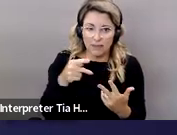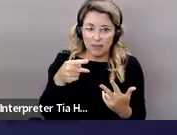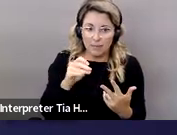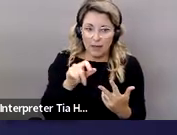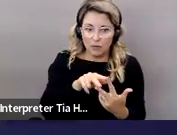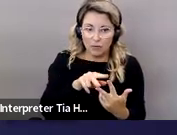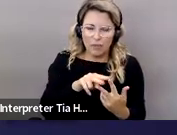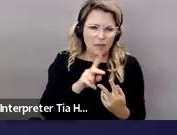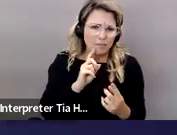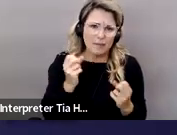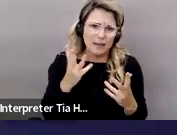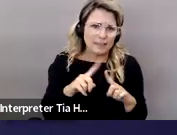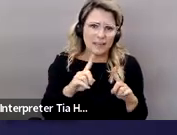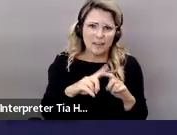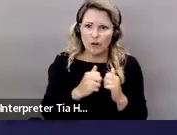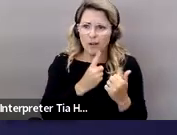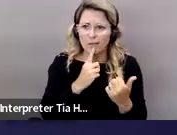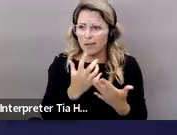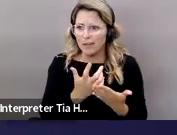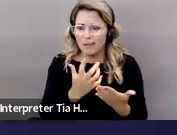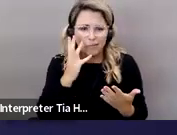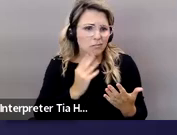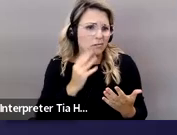variety of different funded projects